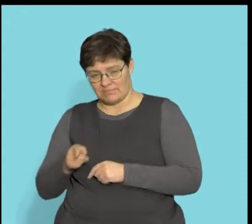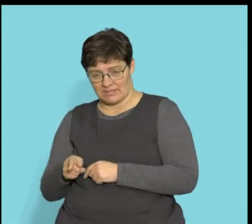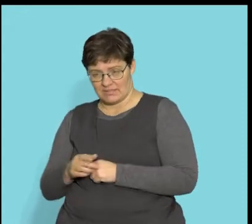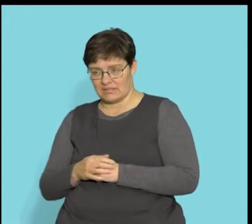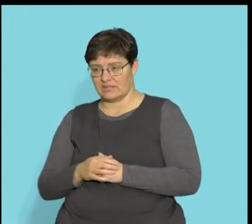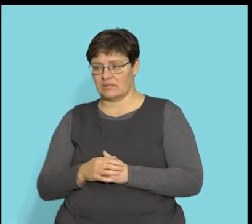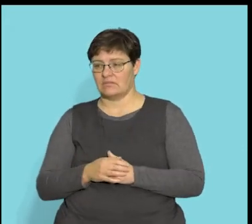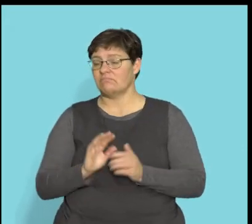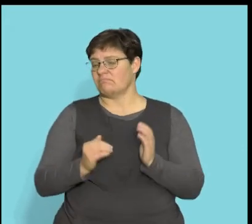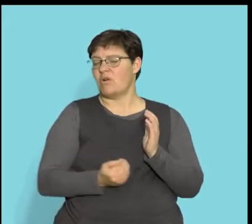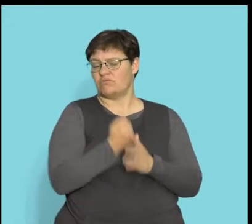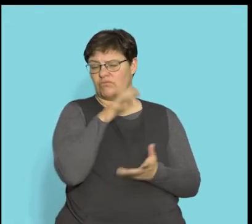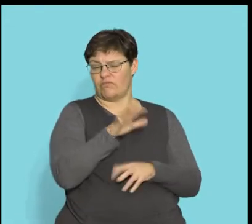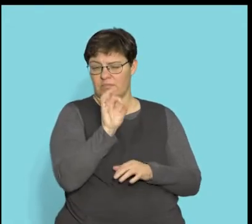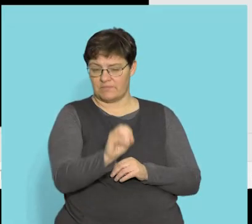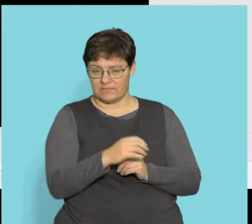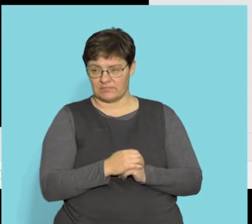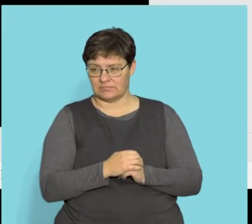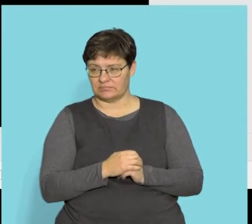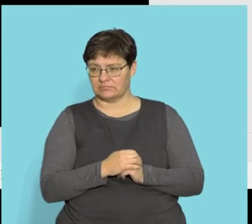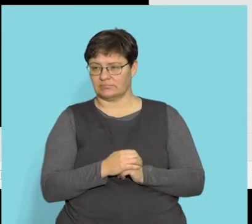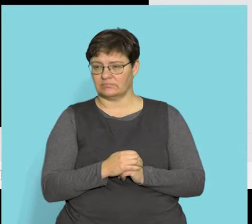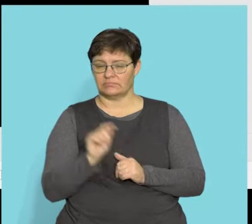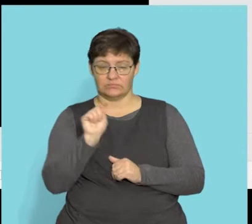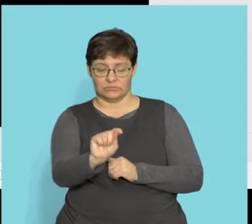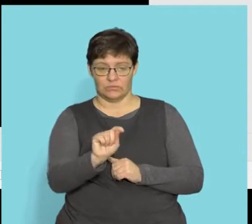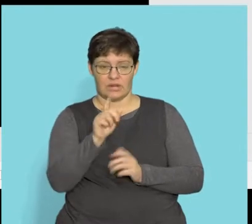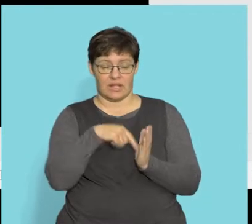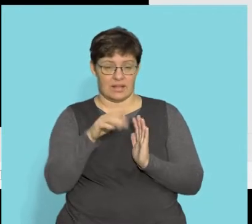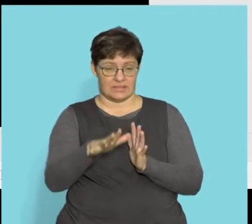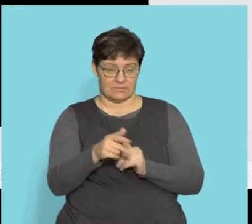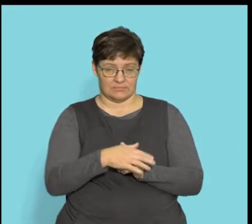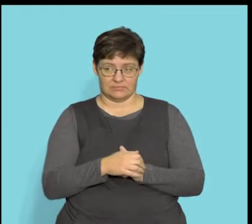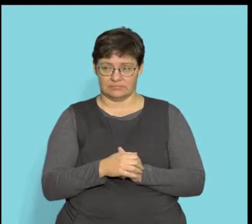me my new volume. So let's pop that into the calculator.